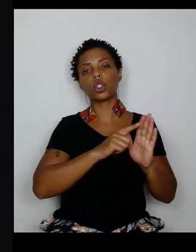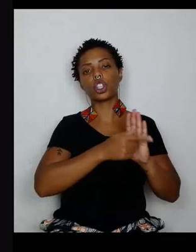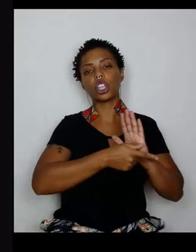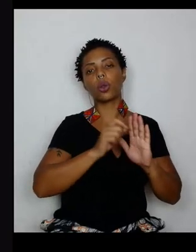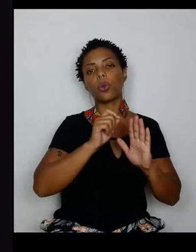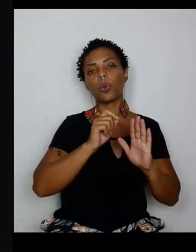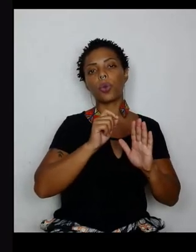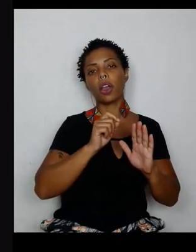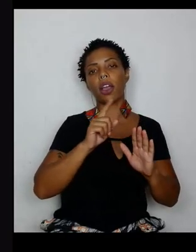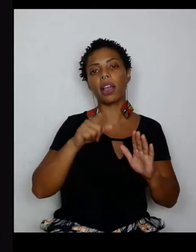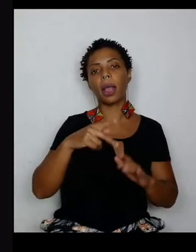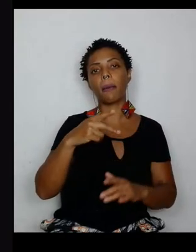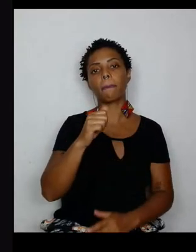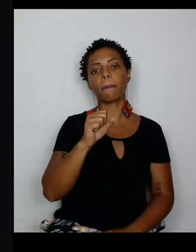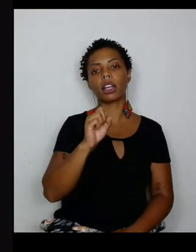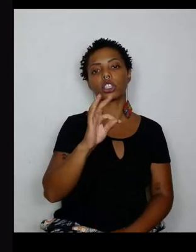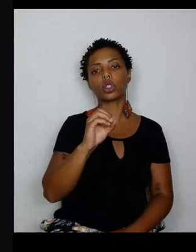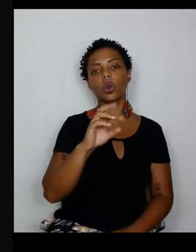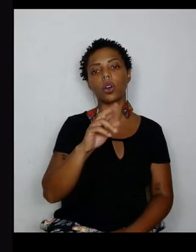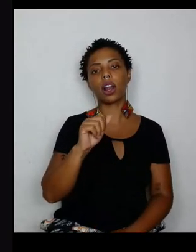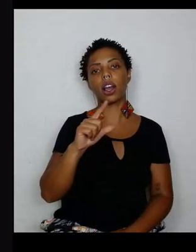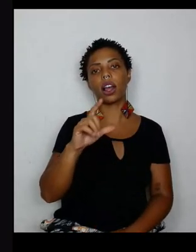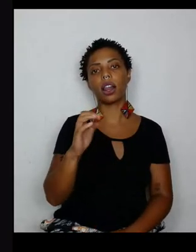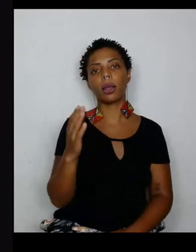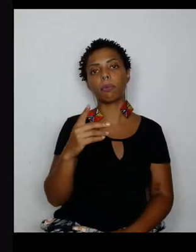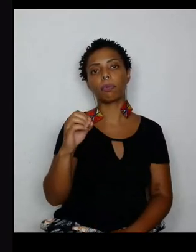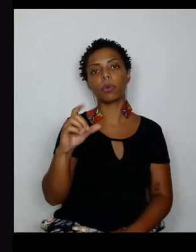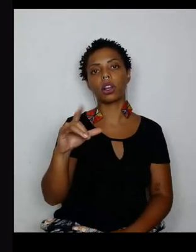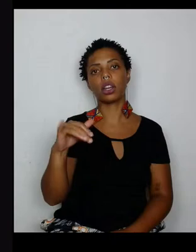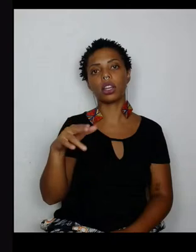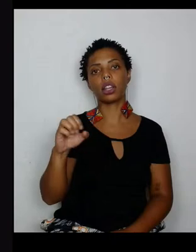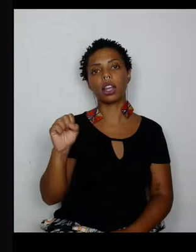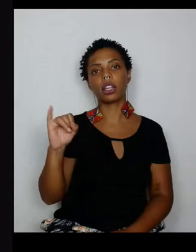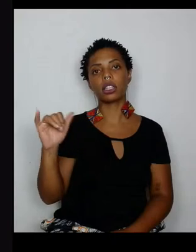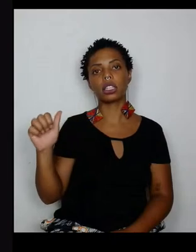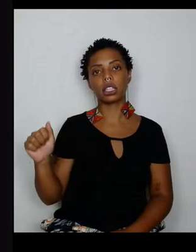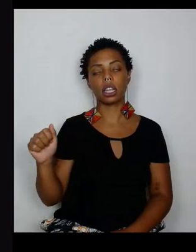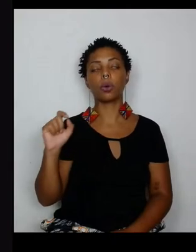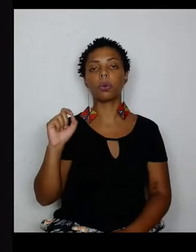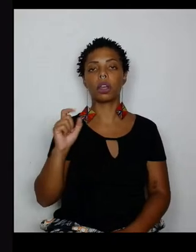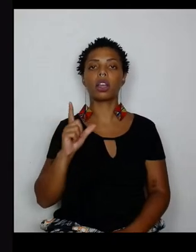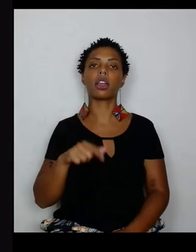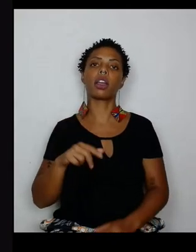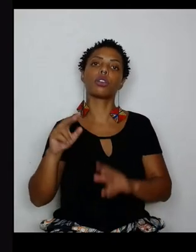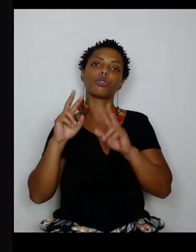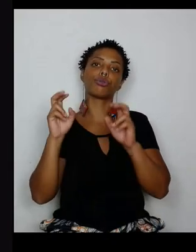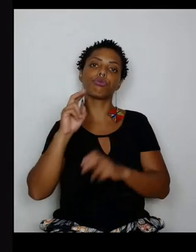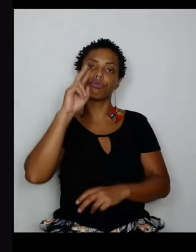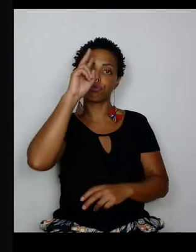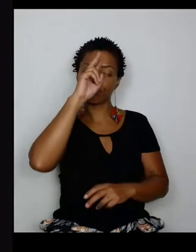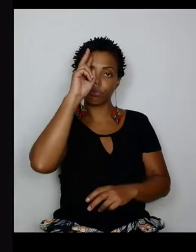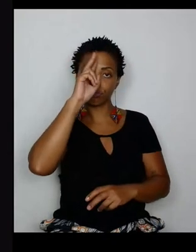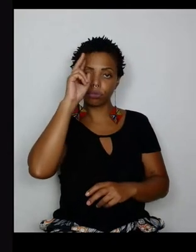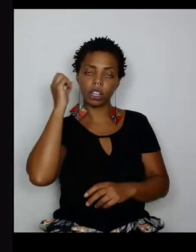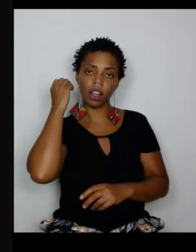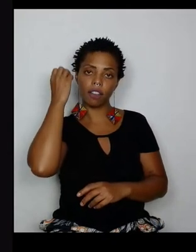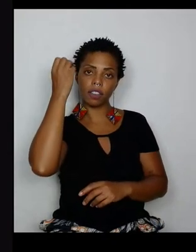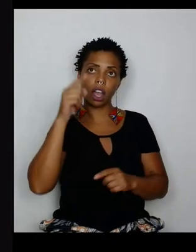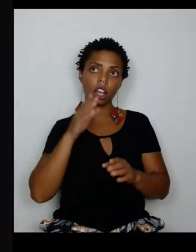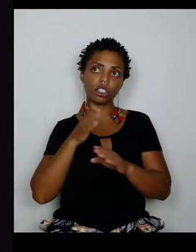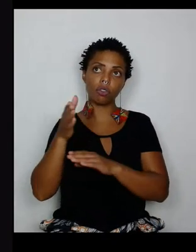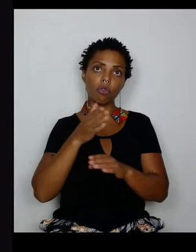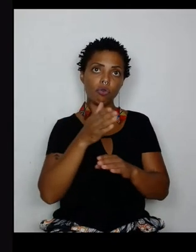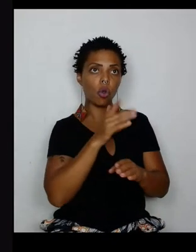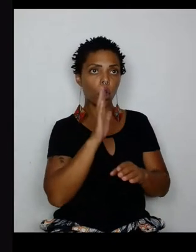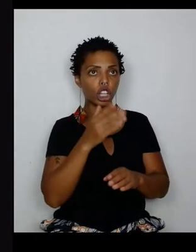based on written accounts from the voyage or entirely invented it is worth